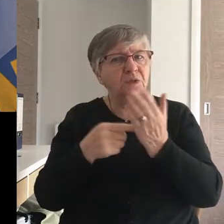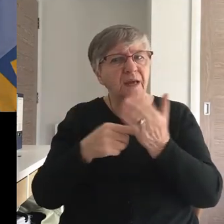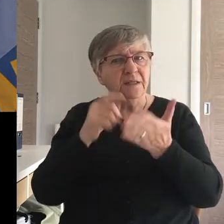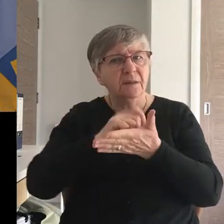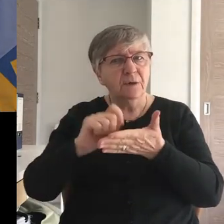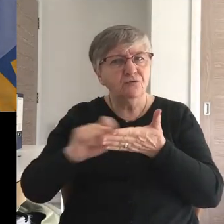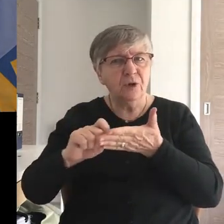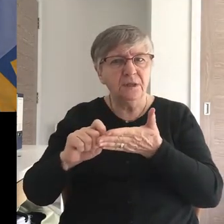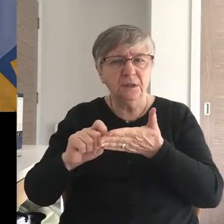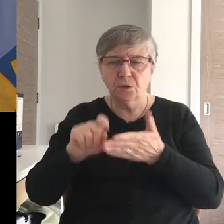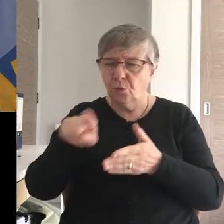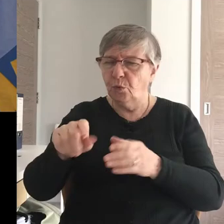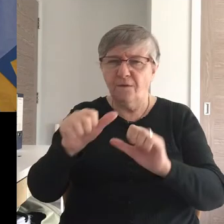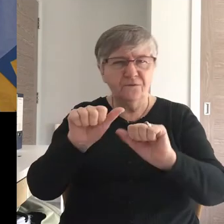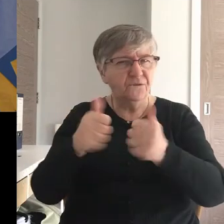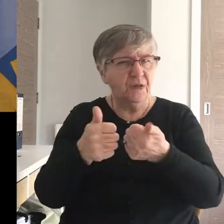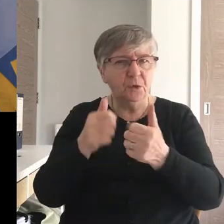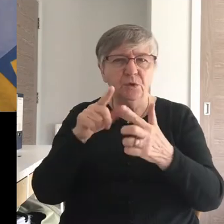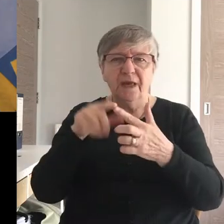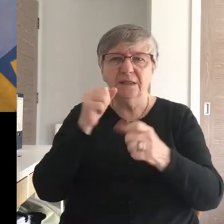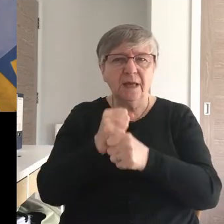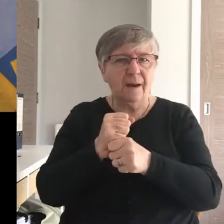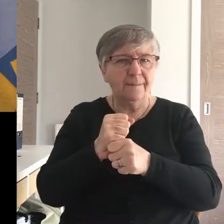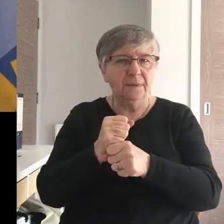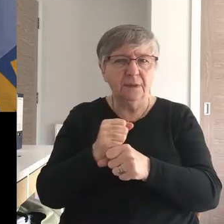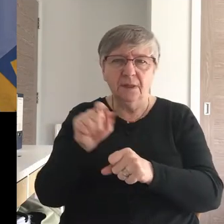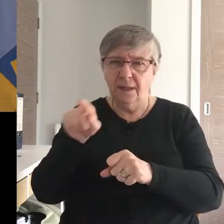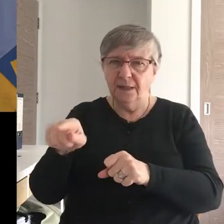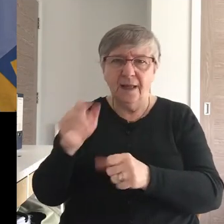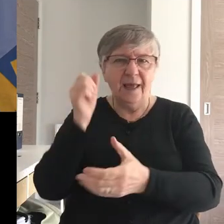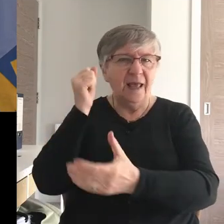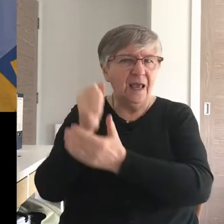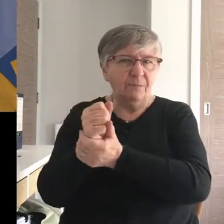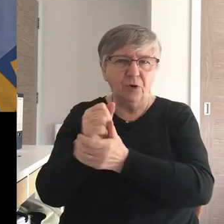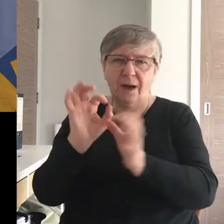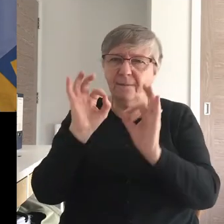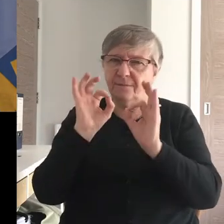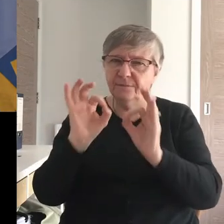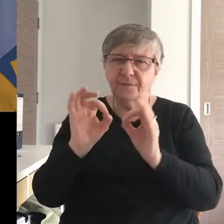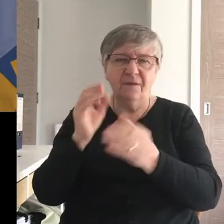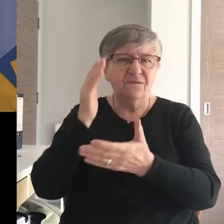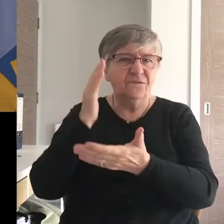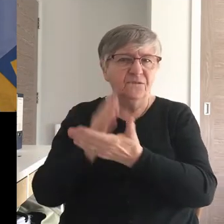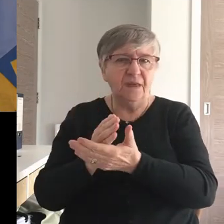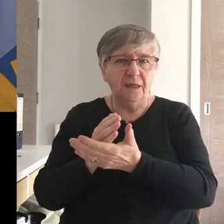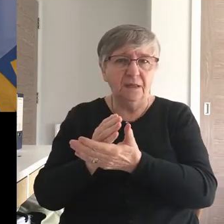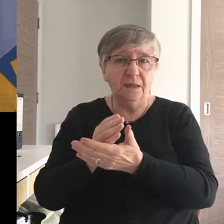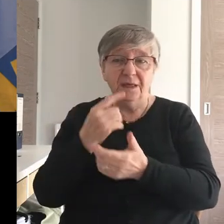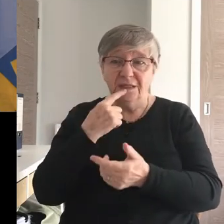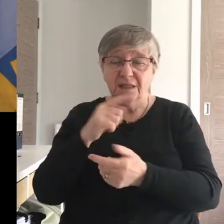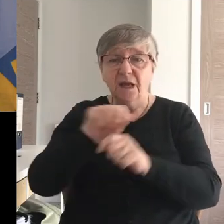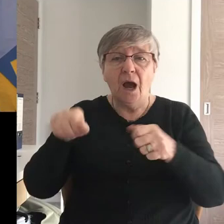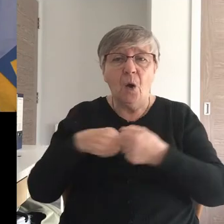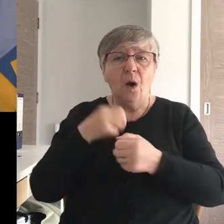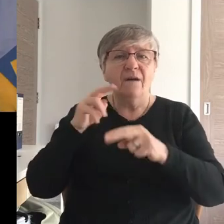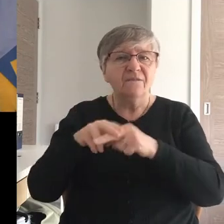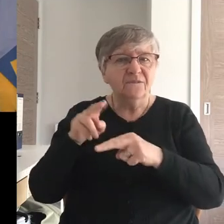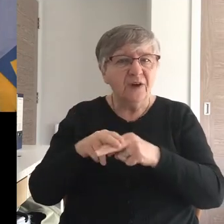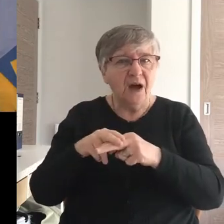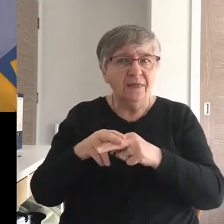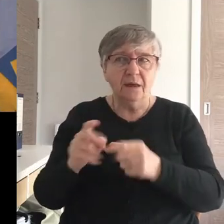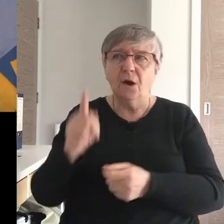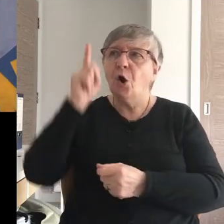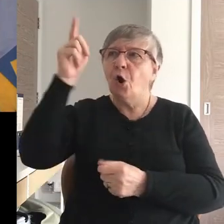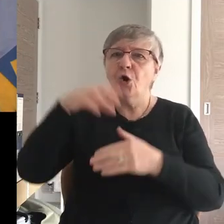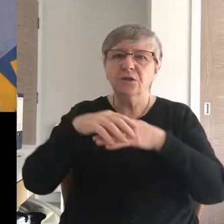as the prime example of a person of faith. He's referred to as our father, verse 21, God's friend,